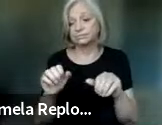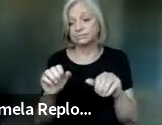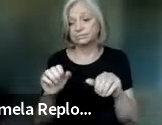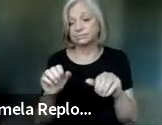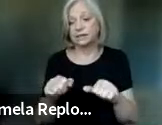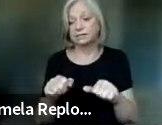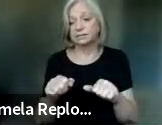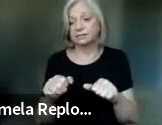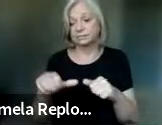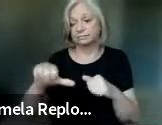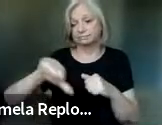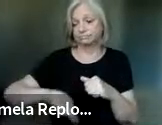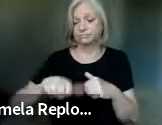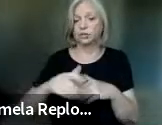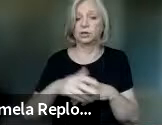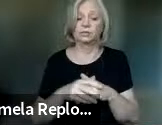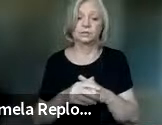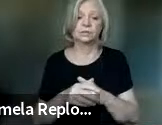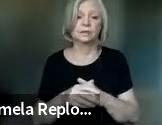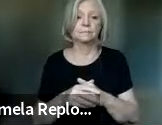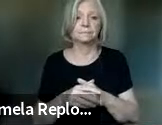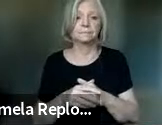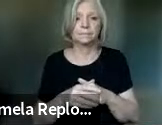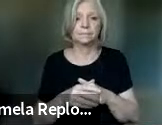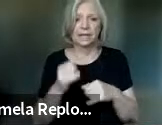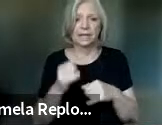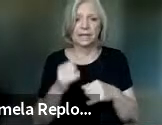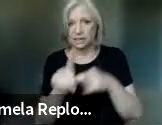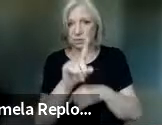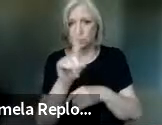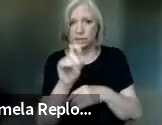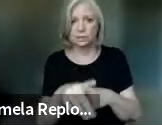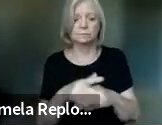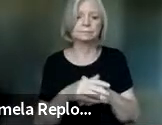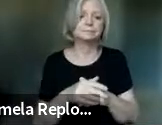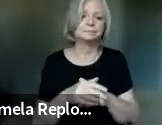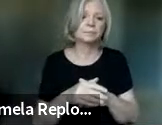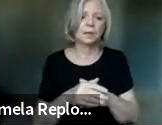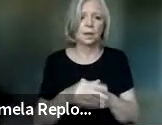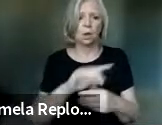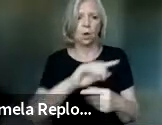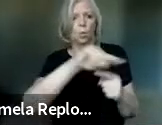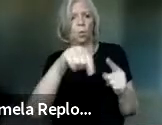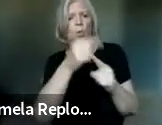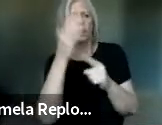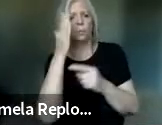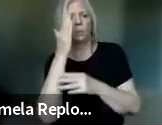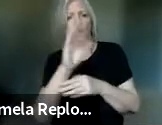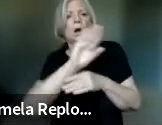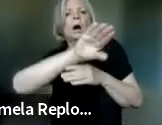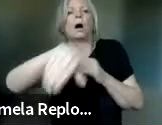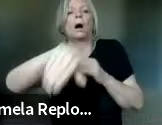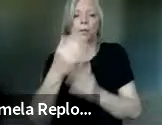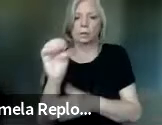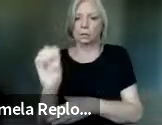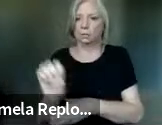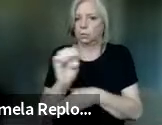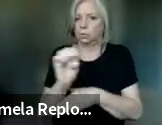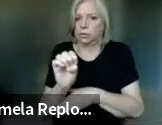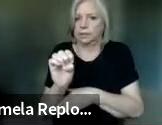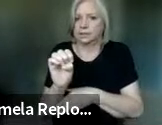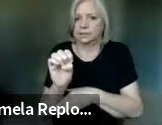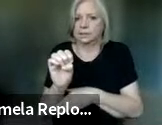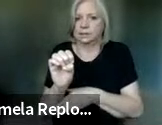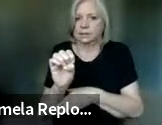Our last question here, and there's a couple more that I'll come to in a moment in the Q&A, but when will all employees be allowed to unmask indoors in